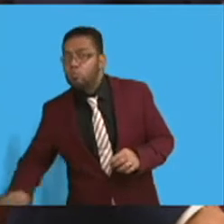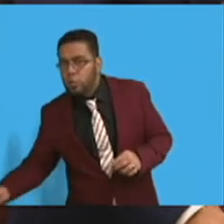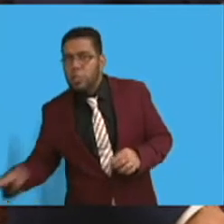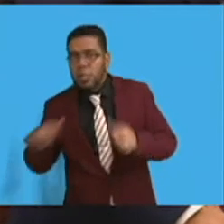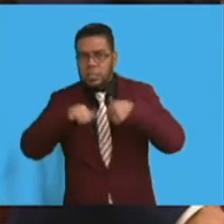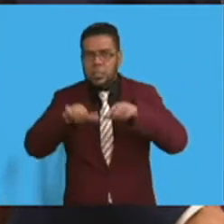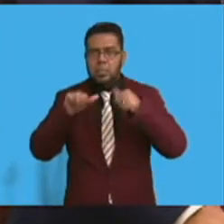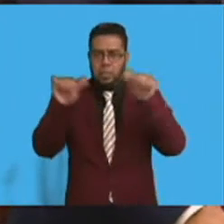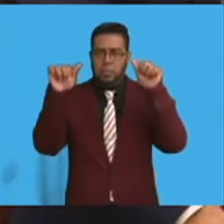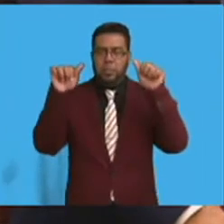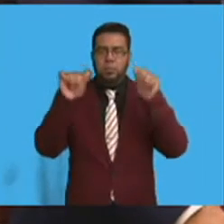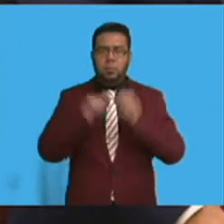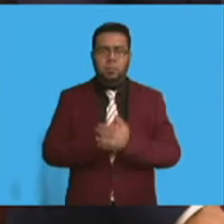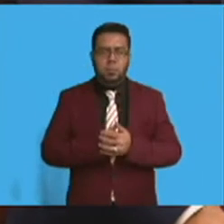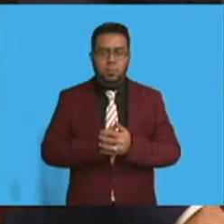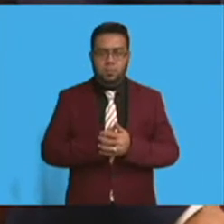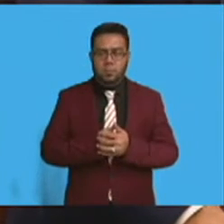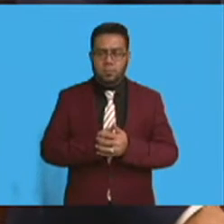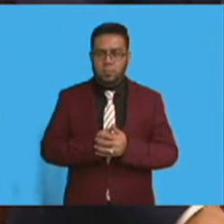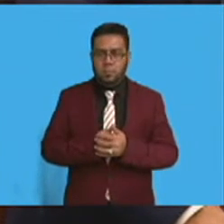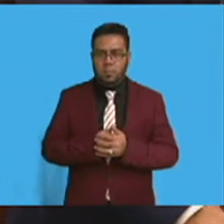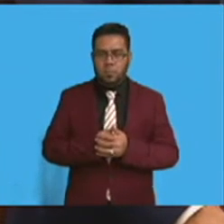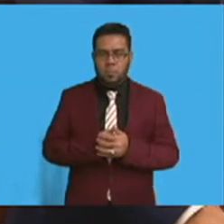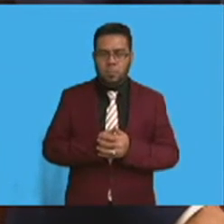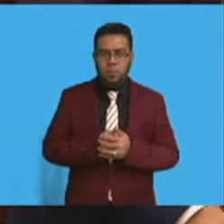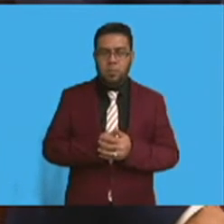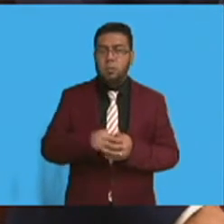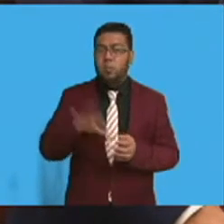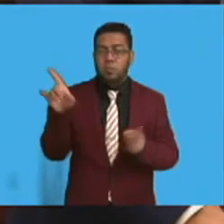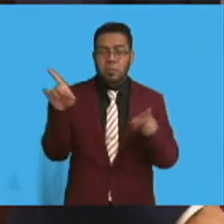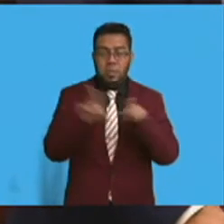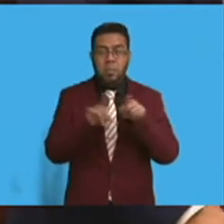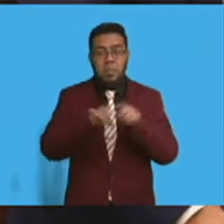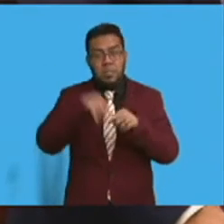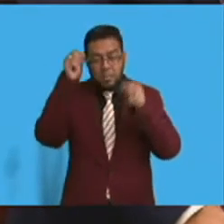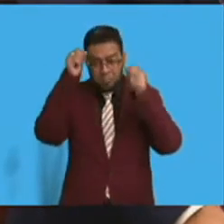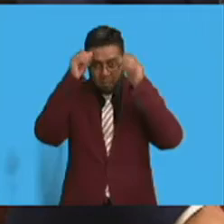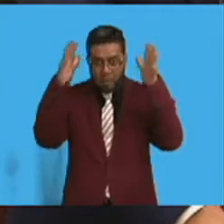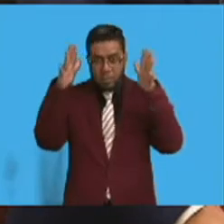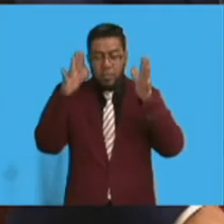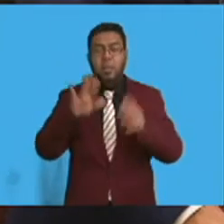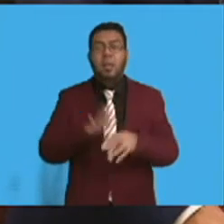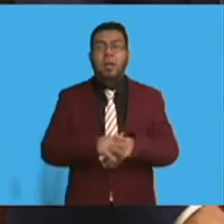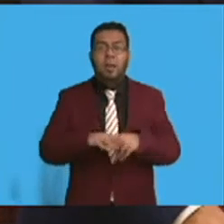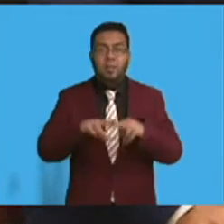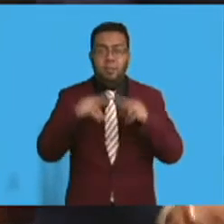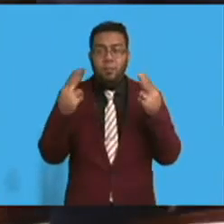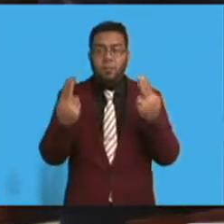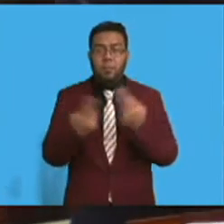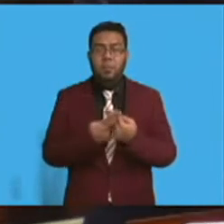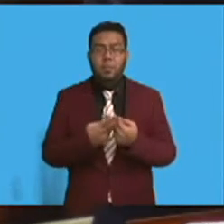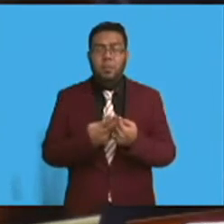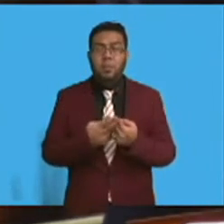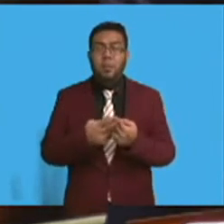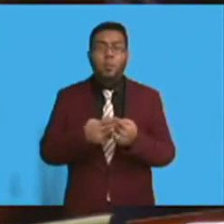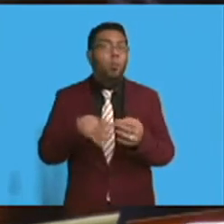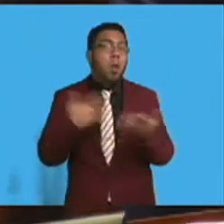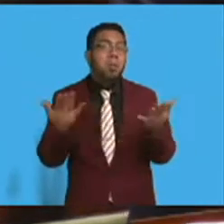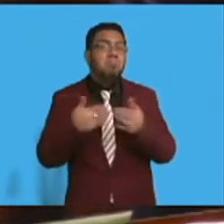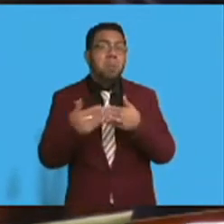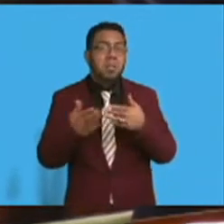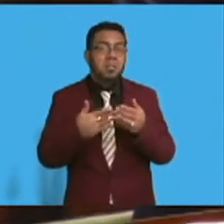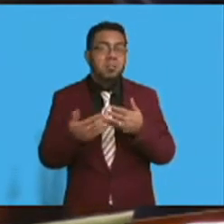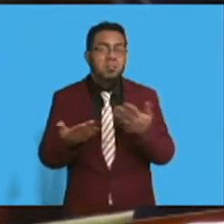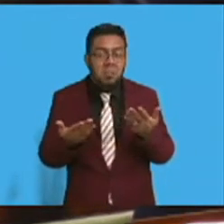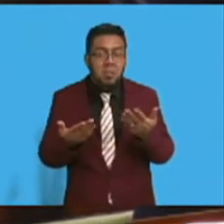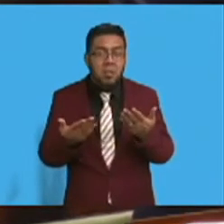true family budget through and through. And just like with smart and responsible family finances, we spend money where it matters. And we made